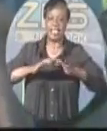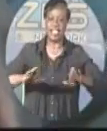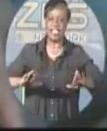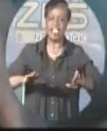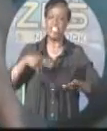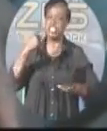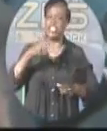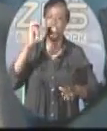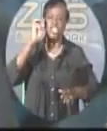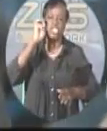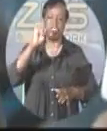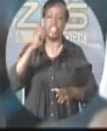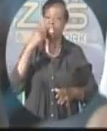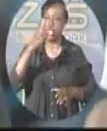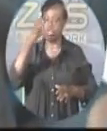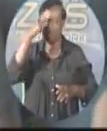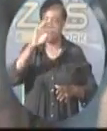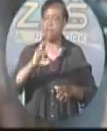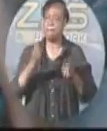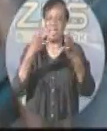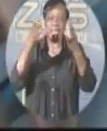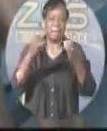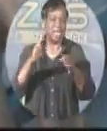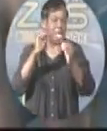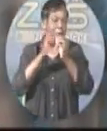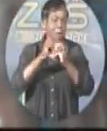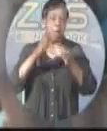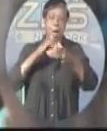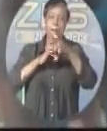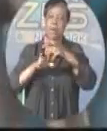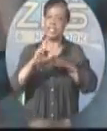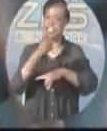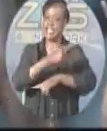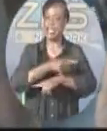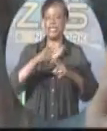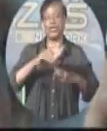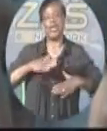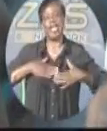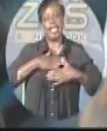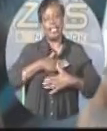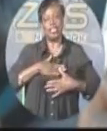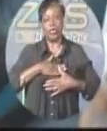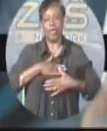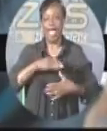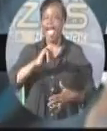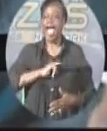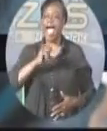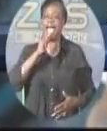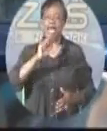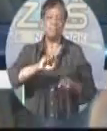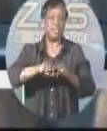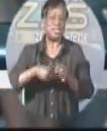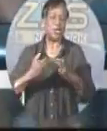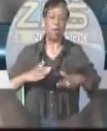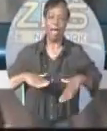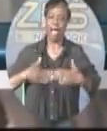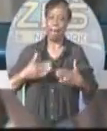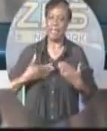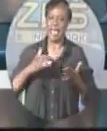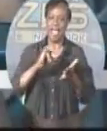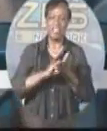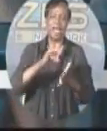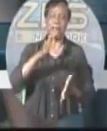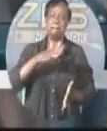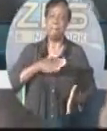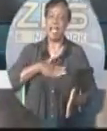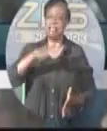she looks forward to many more birthdays to enjoy. I am so glad that my